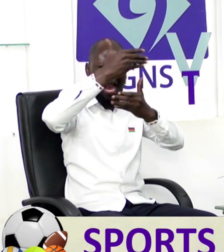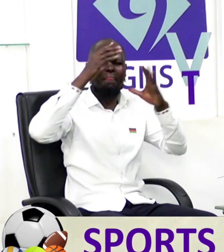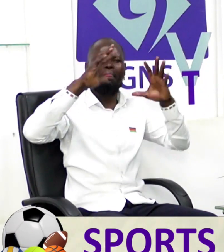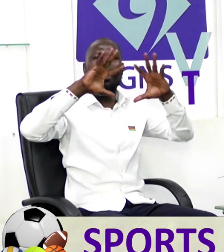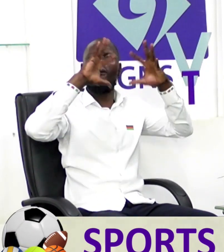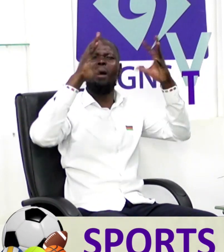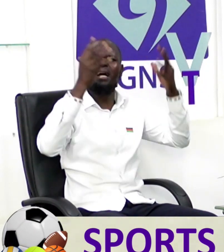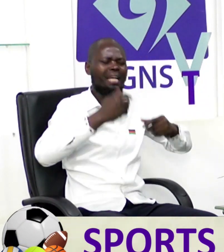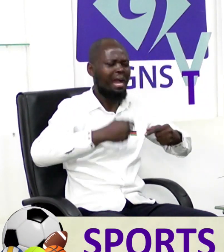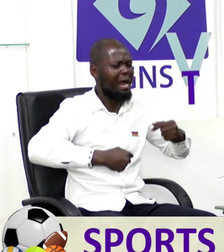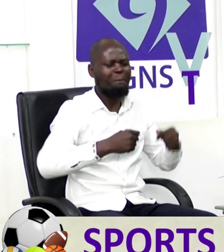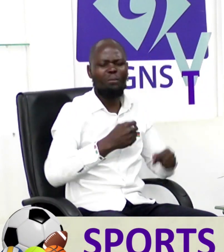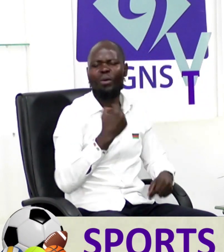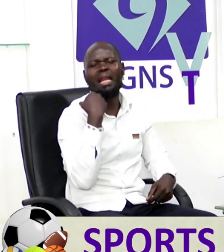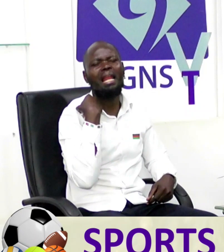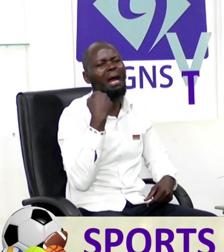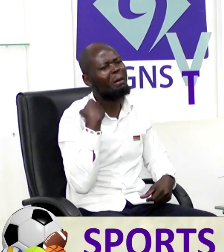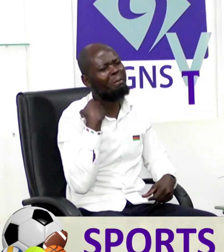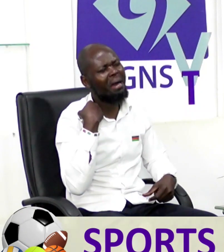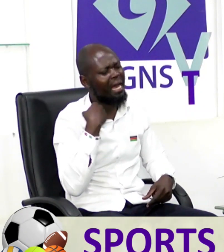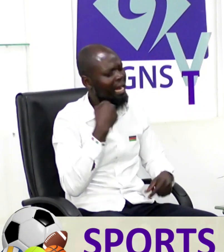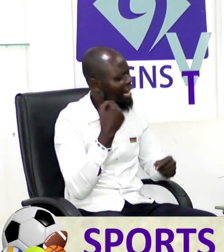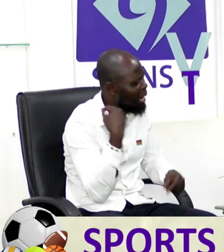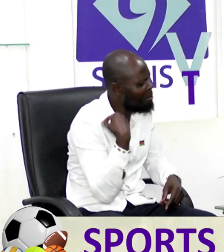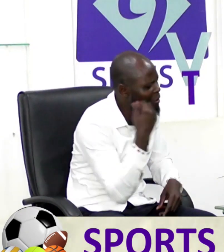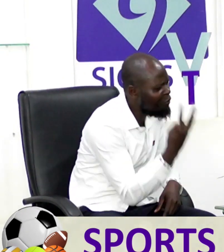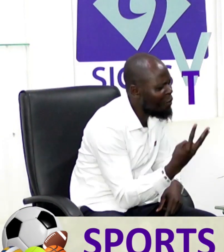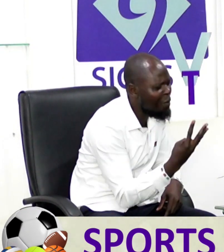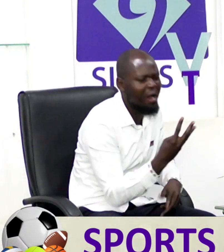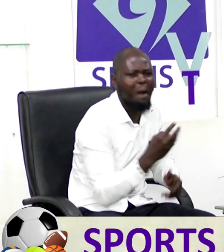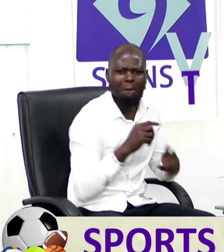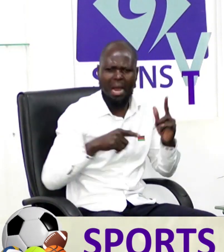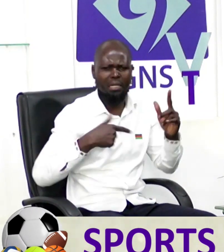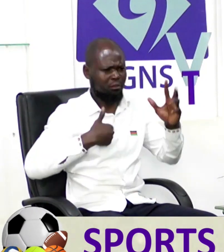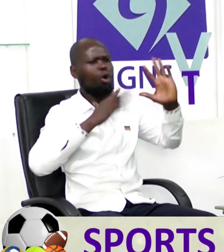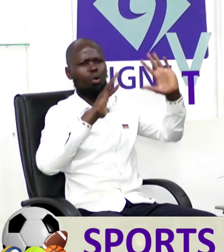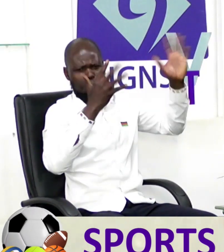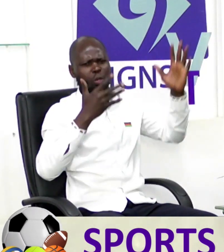The famous game that was really yesterday was Morocco.